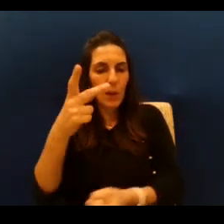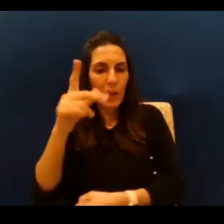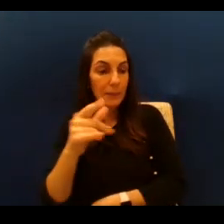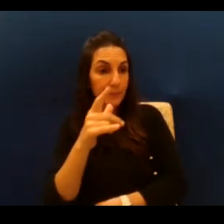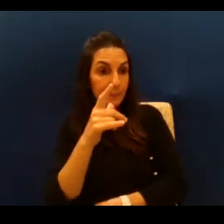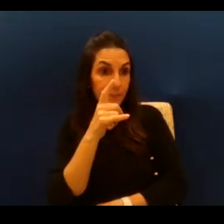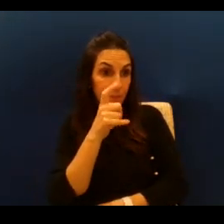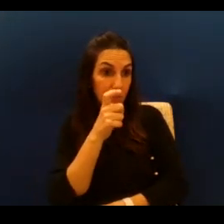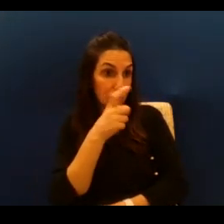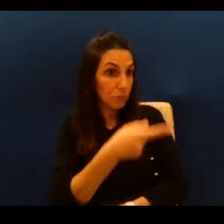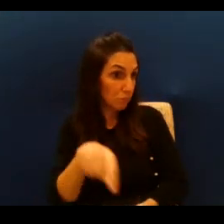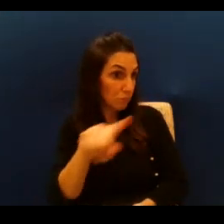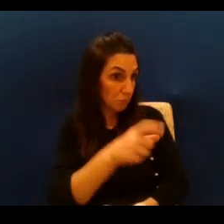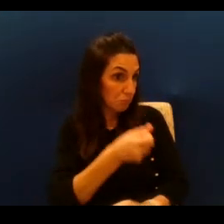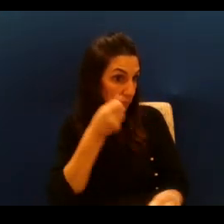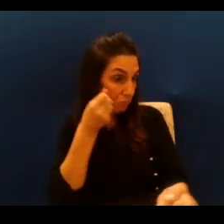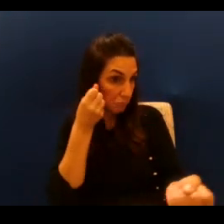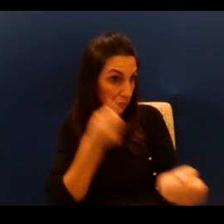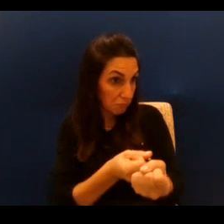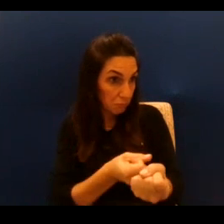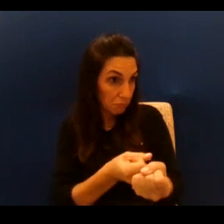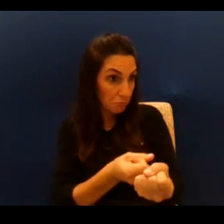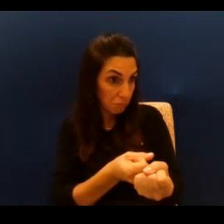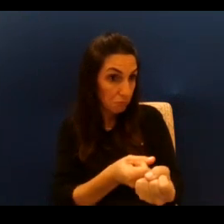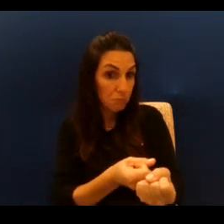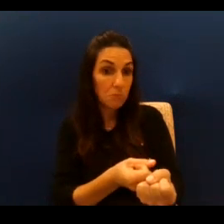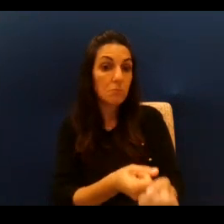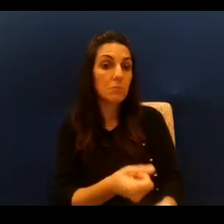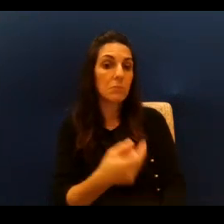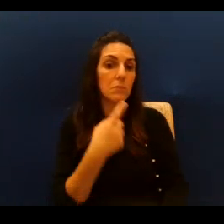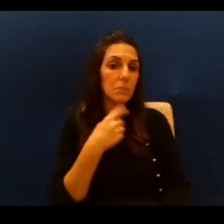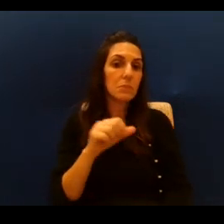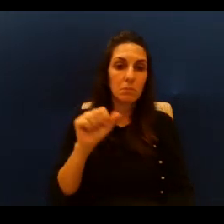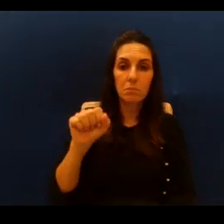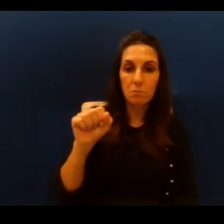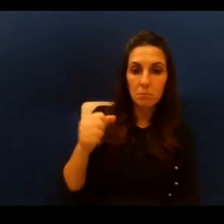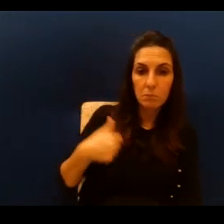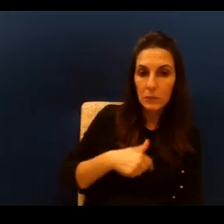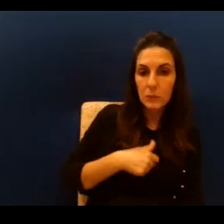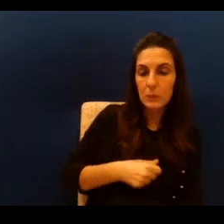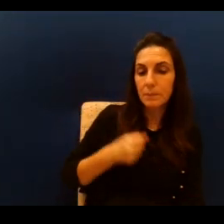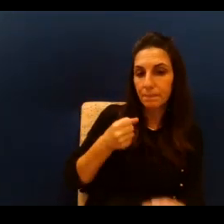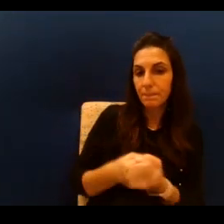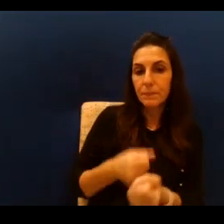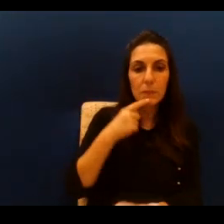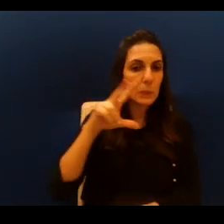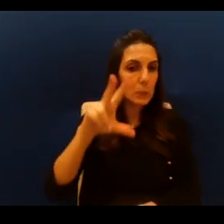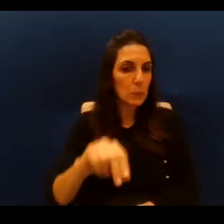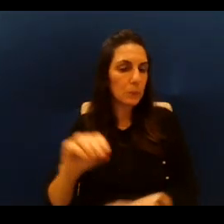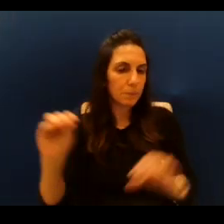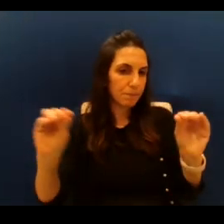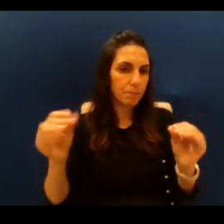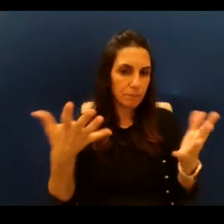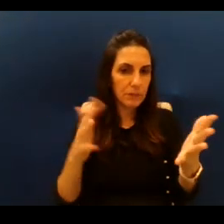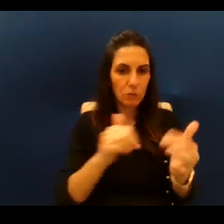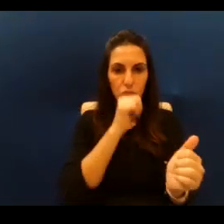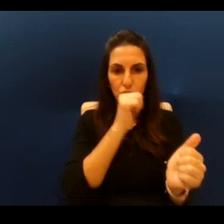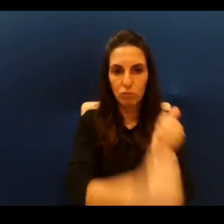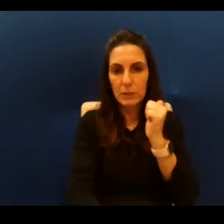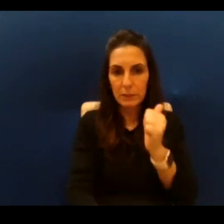of approving the First Amendment to the Development Agreement, say aye. Aye. Aye. All those opposed, say no. The ayes have it. The motion